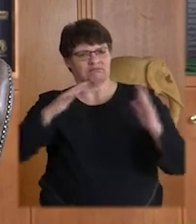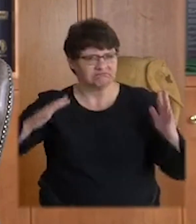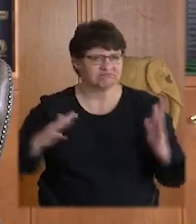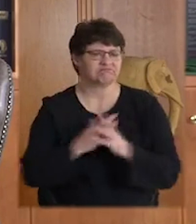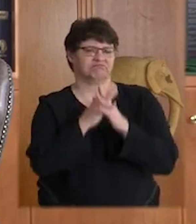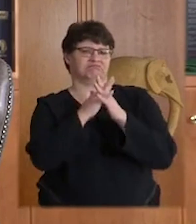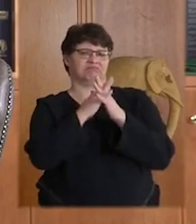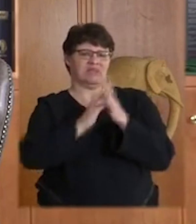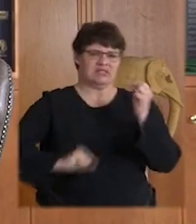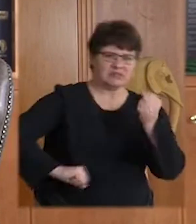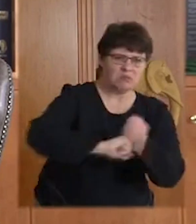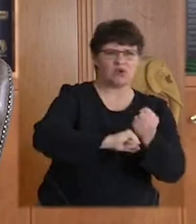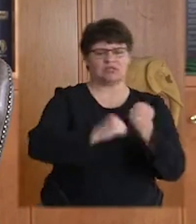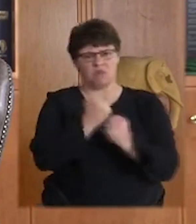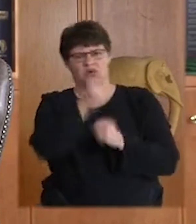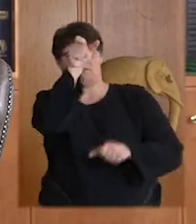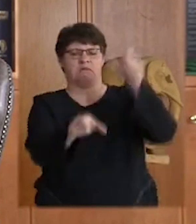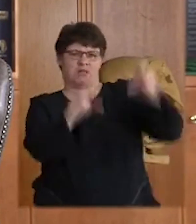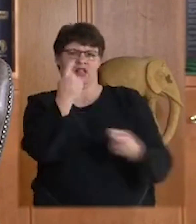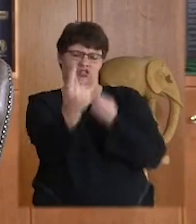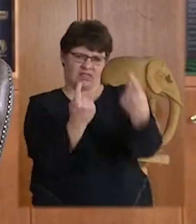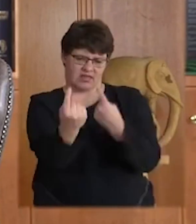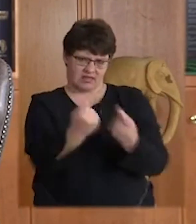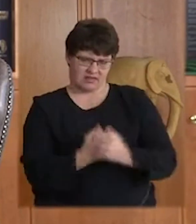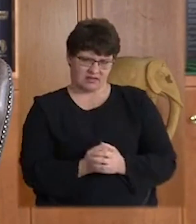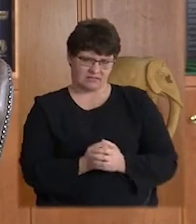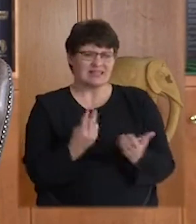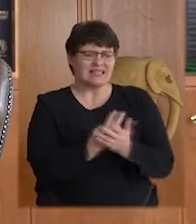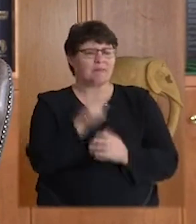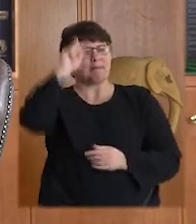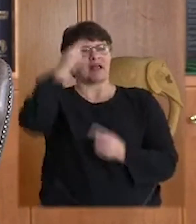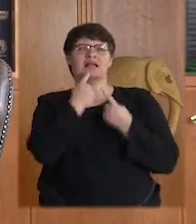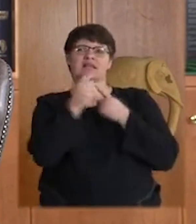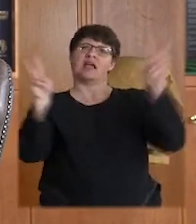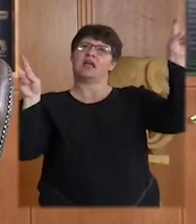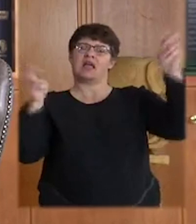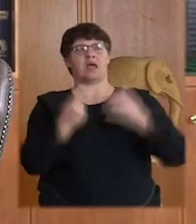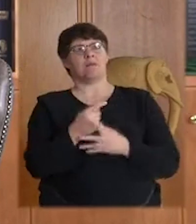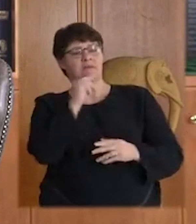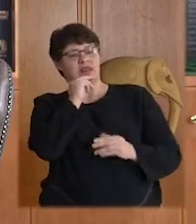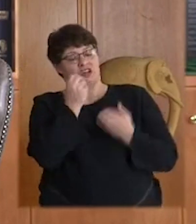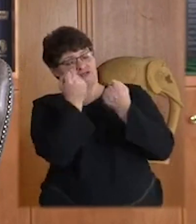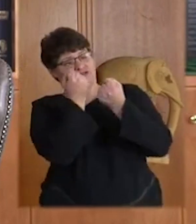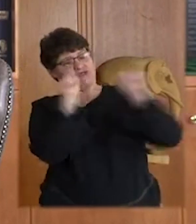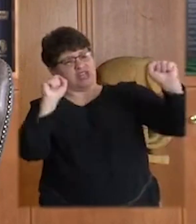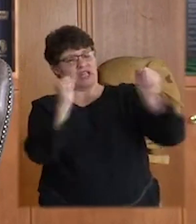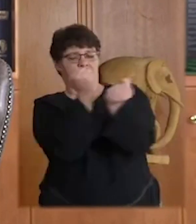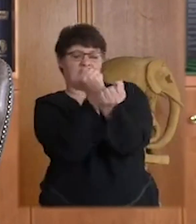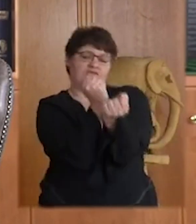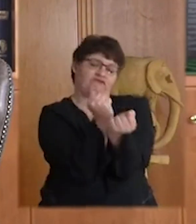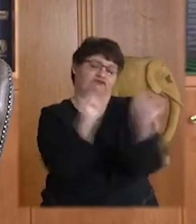As President Mandela said, to be free is not merely to cast off one's